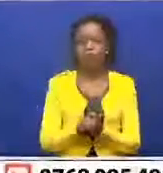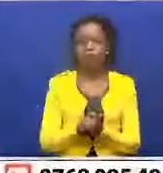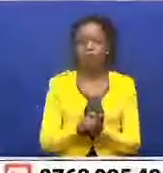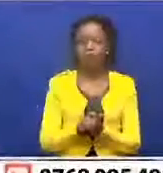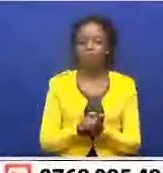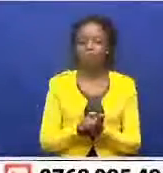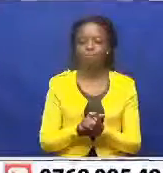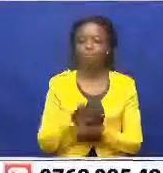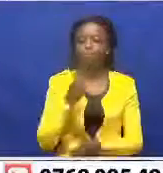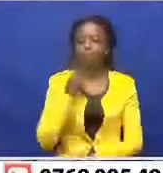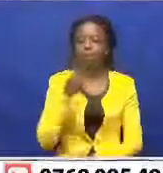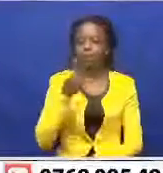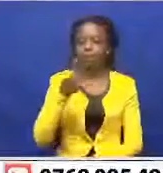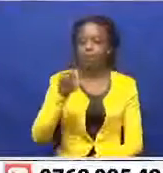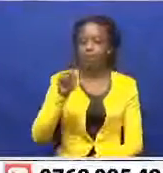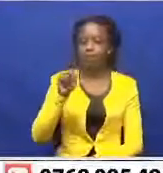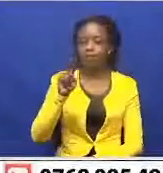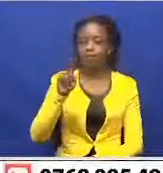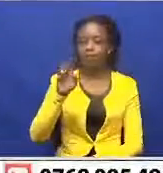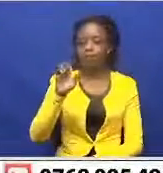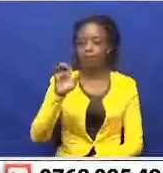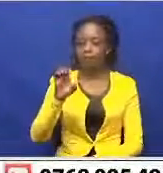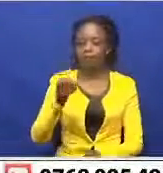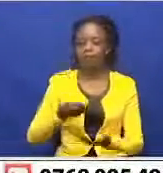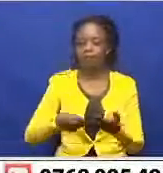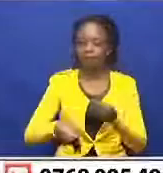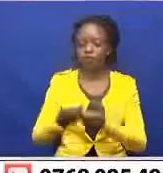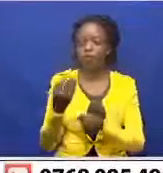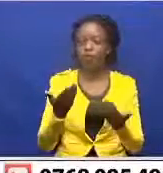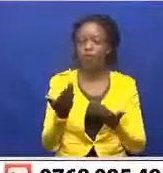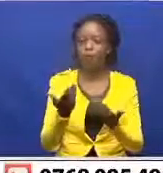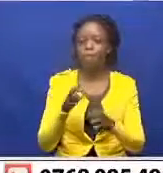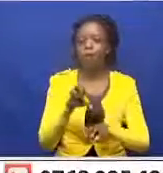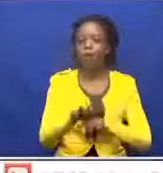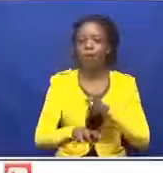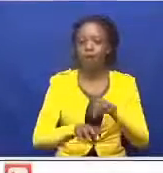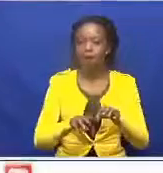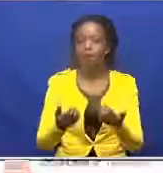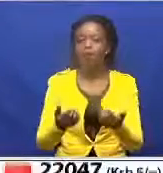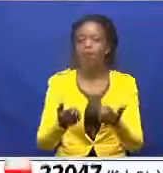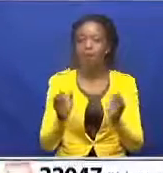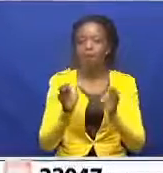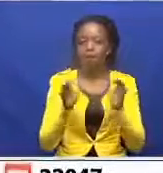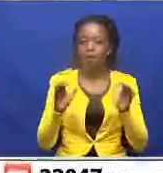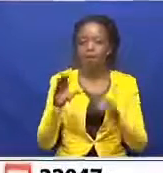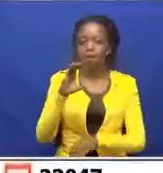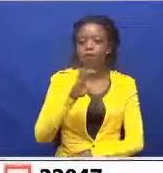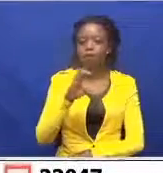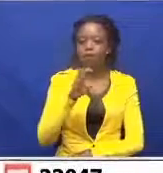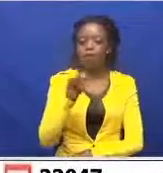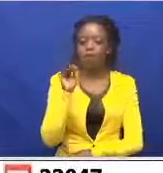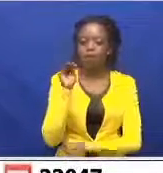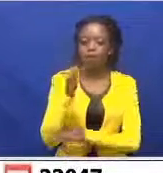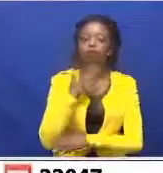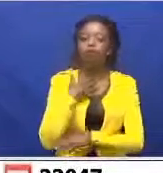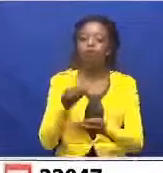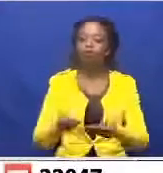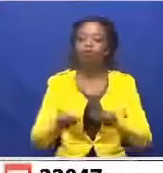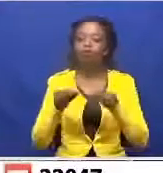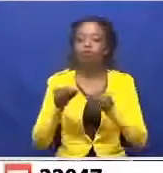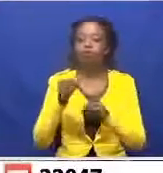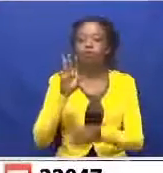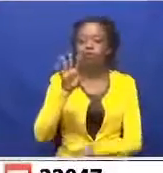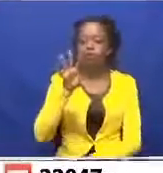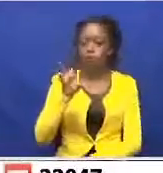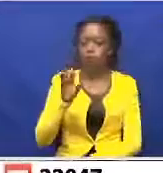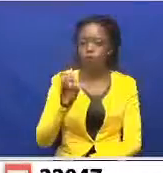She said their larvae is sold mostly to animal feed millers, with the biggest client already asking to be supplied with 40